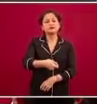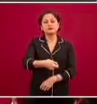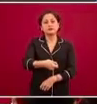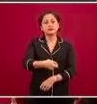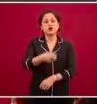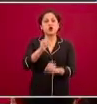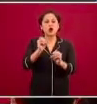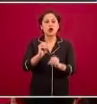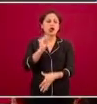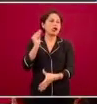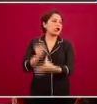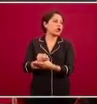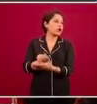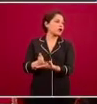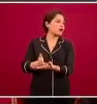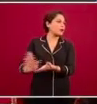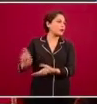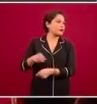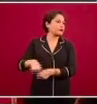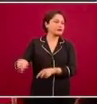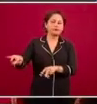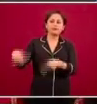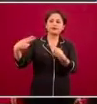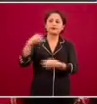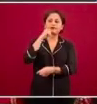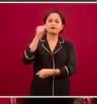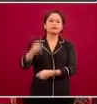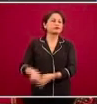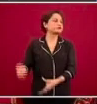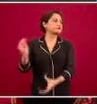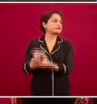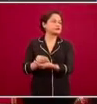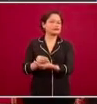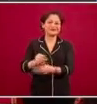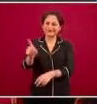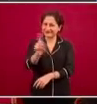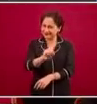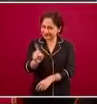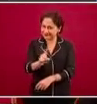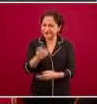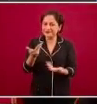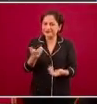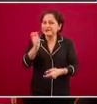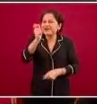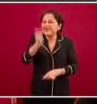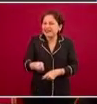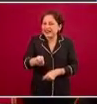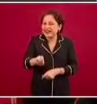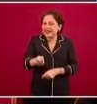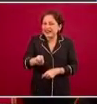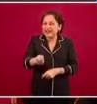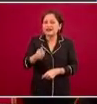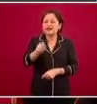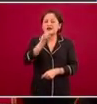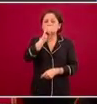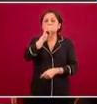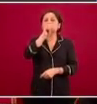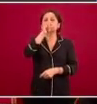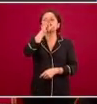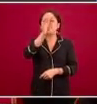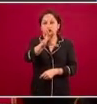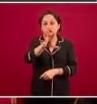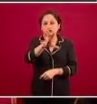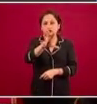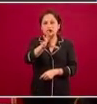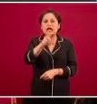We're not talking about ignoring your friend or your relative or your neighbor. What we are referring to is that we